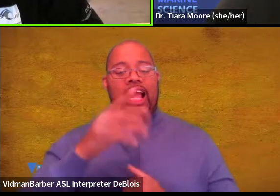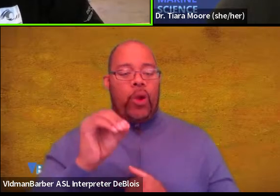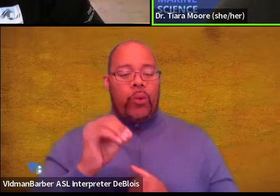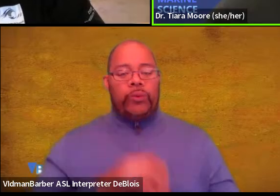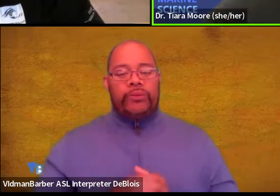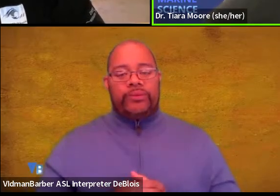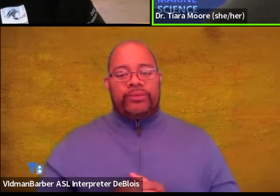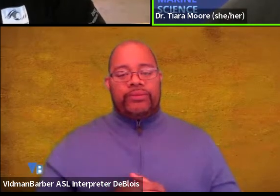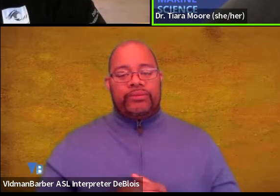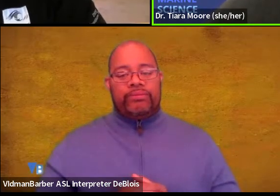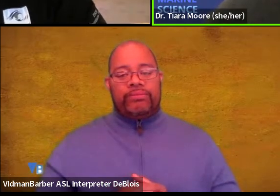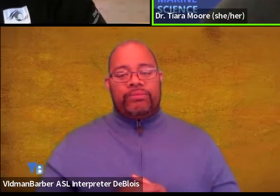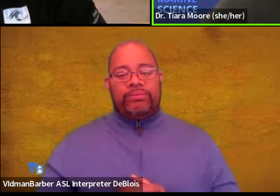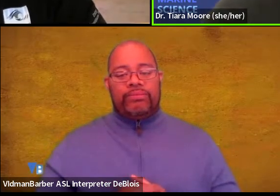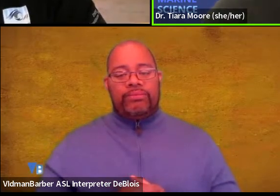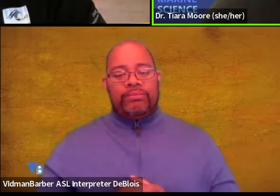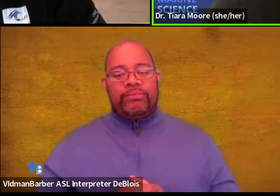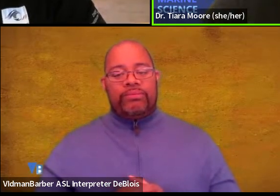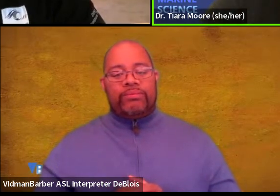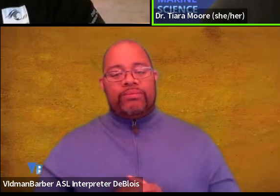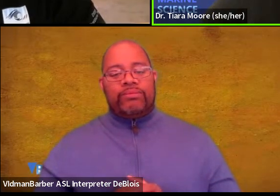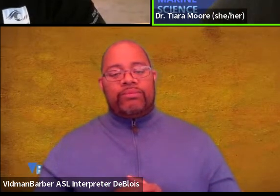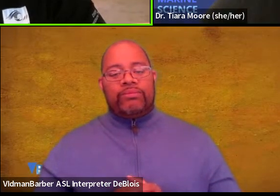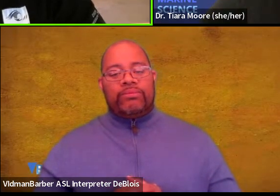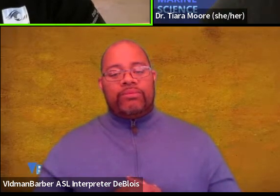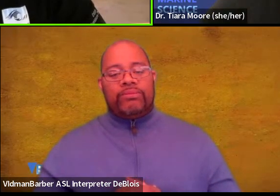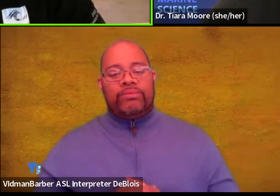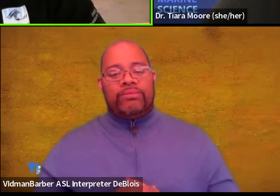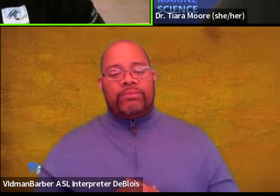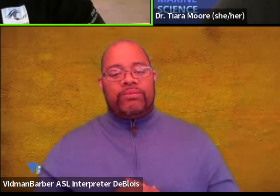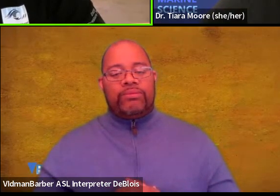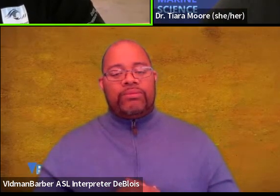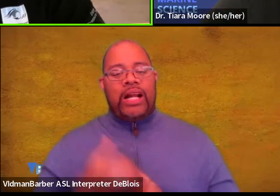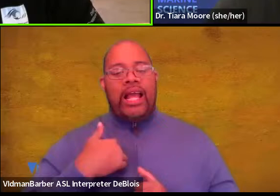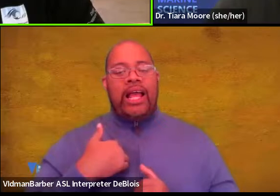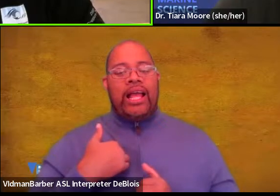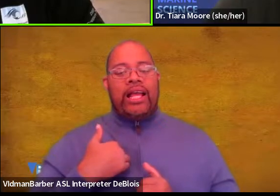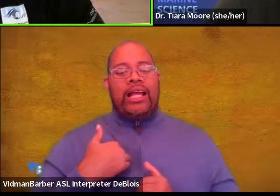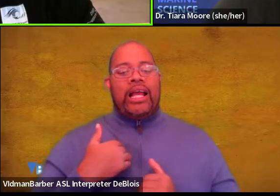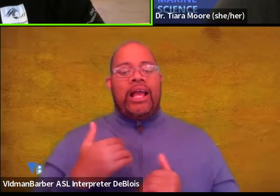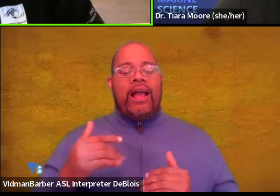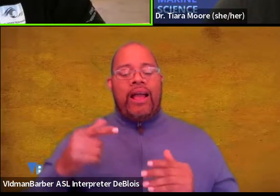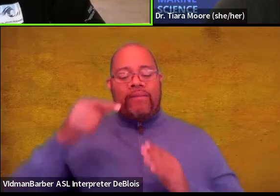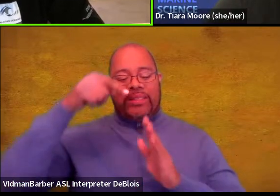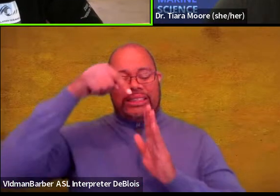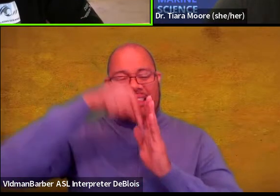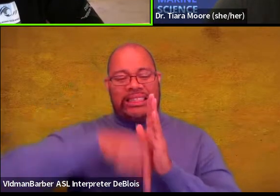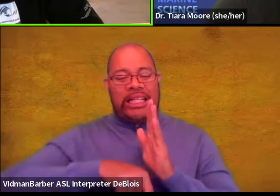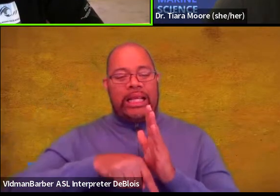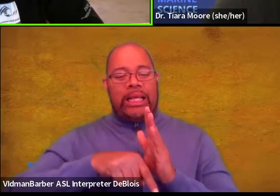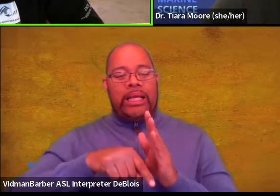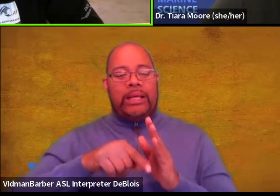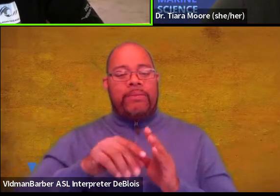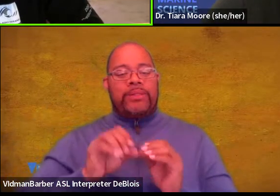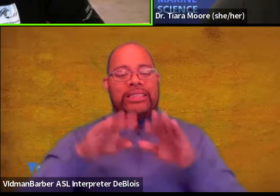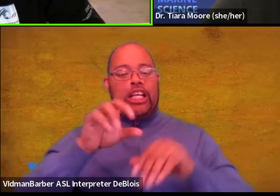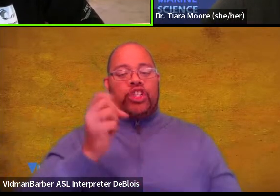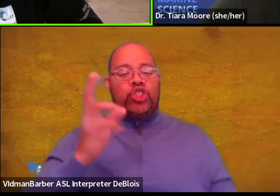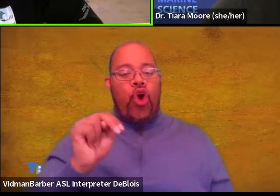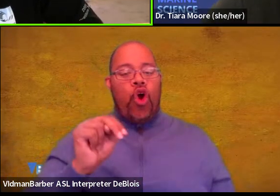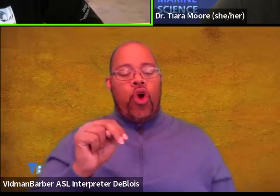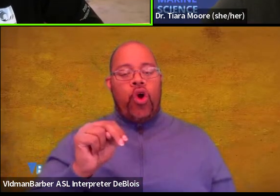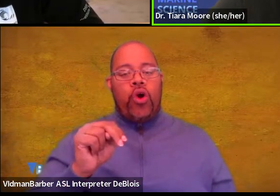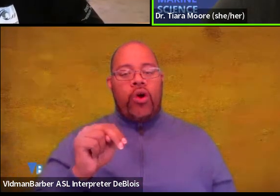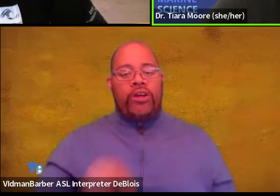Legos. Yeah. And there is the Deep Sea Dawn minifig that